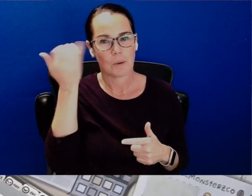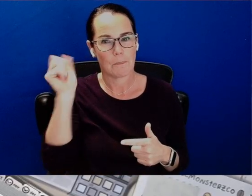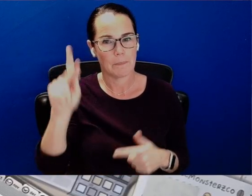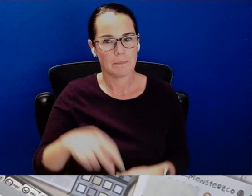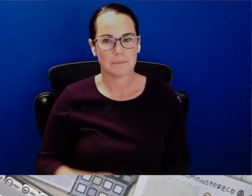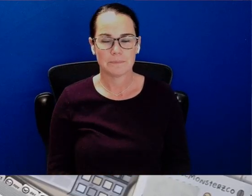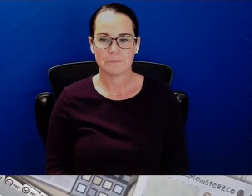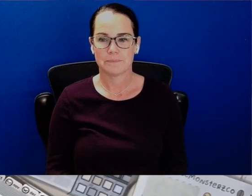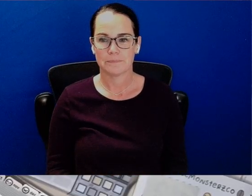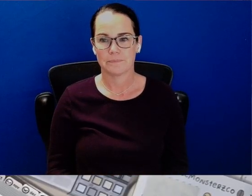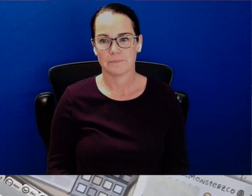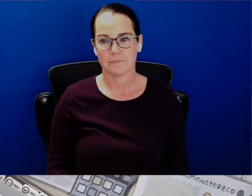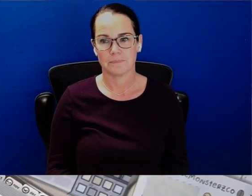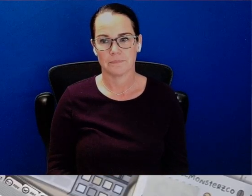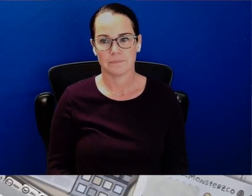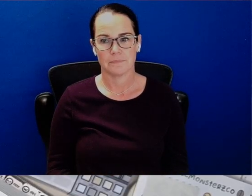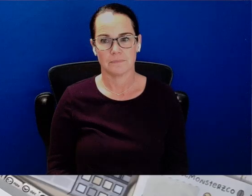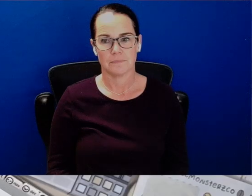that.